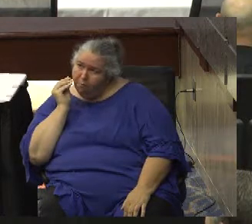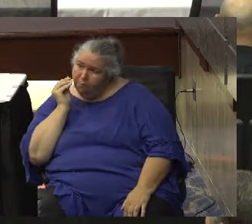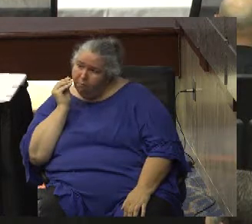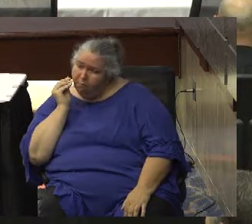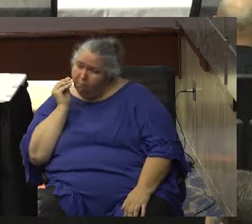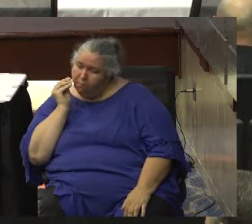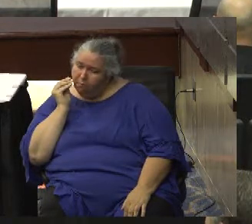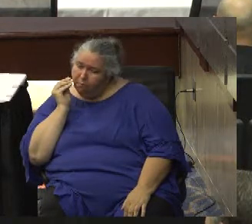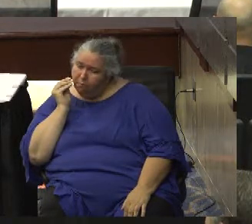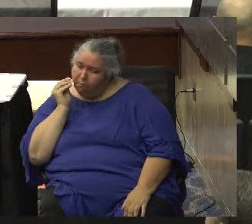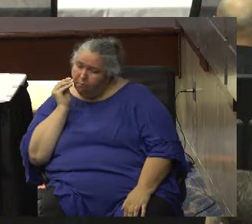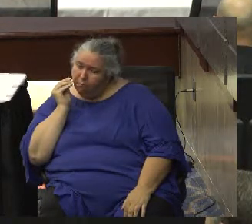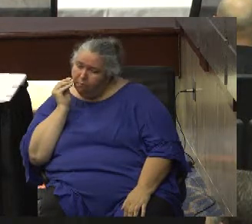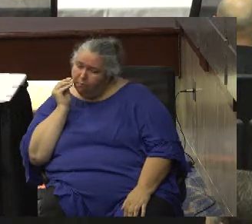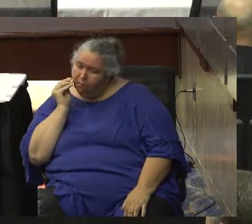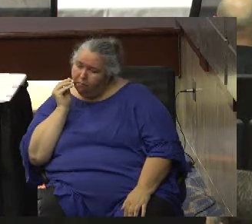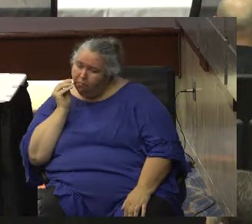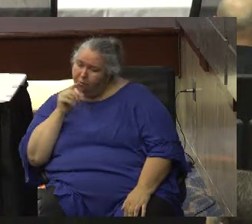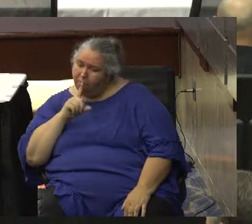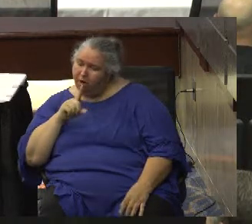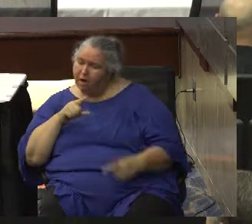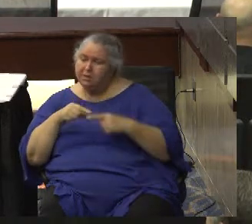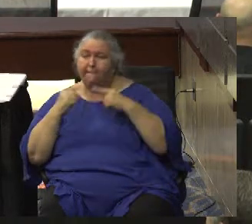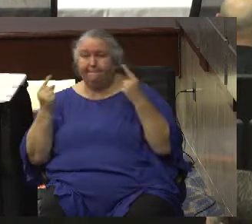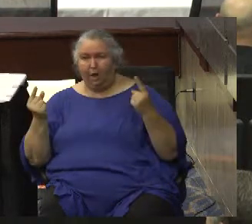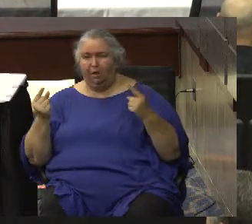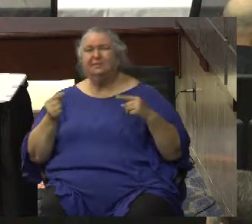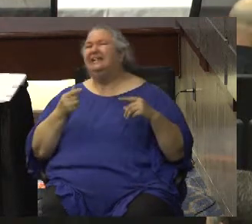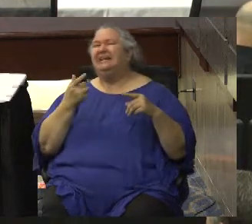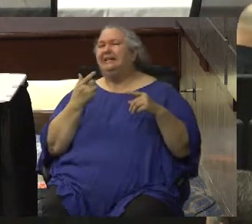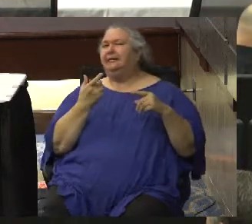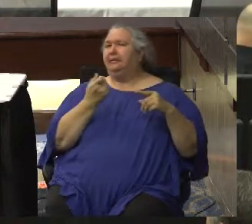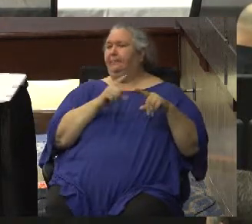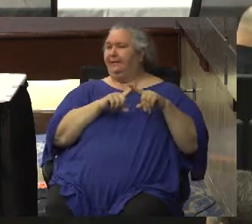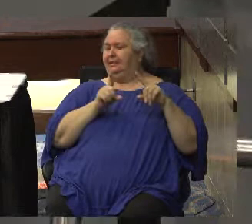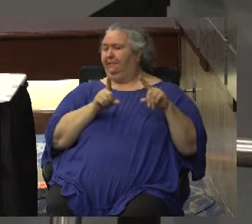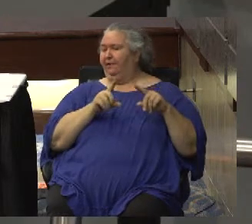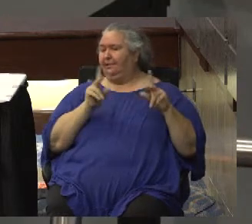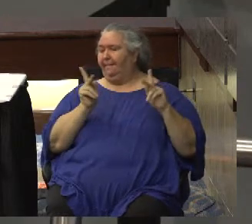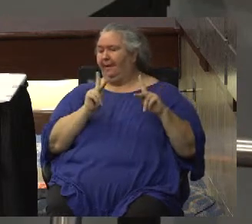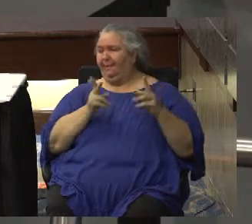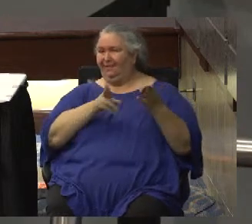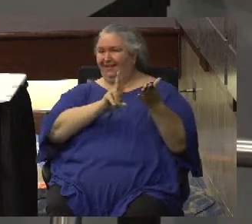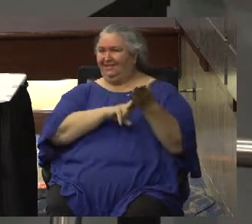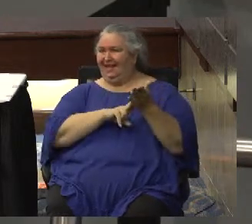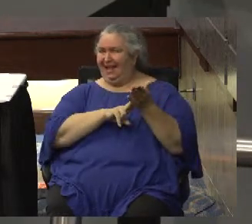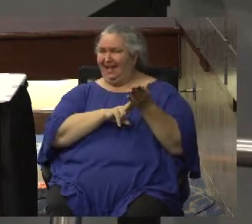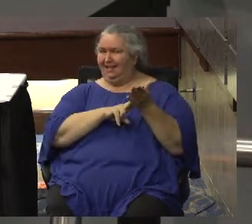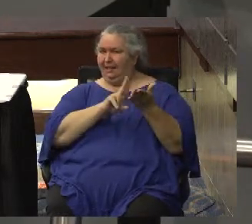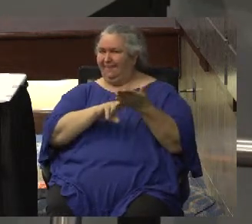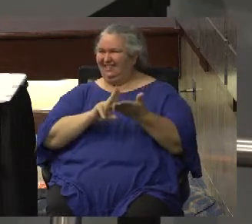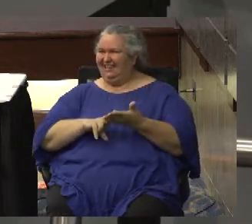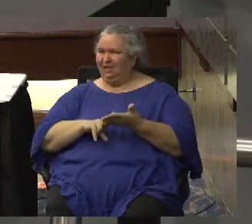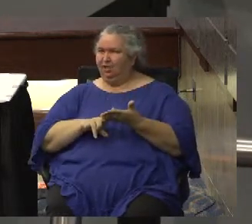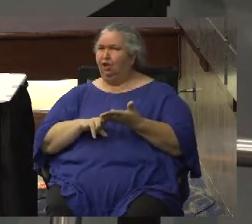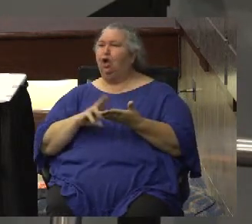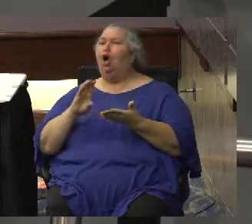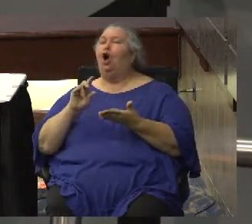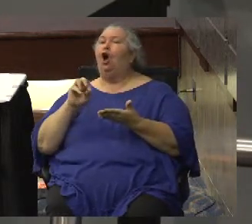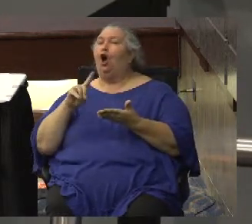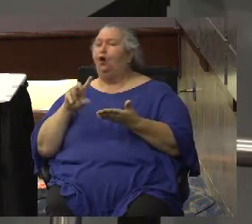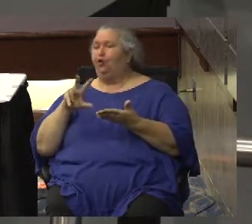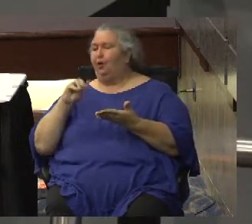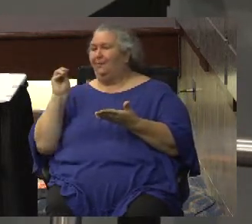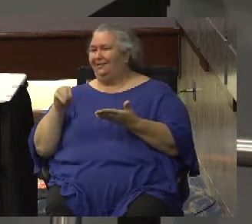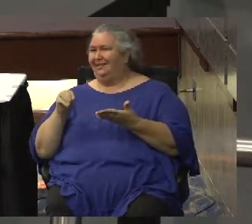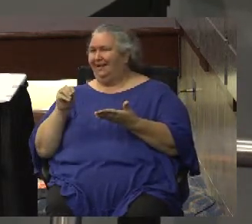applicant were opposed, correct? It's a little bit different. So it's the people that signed the petition own 30% of the land within